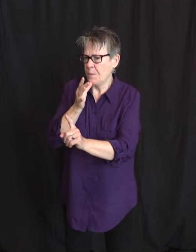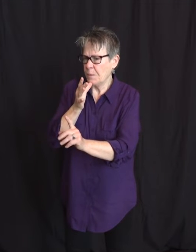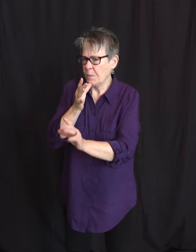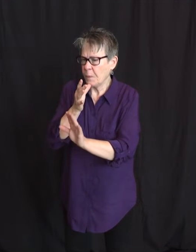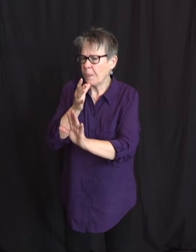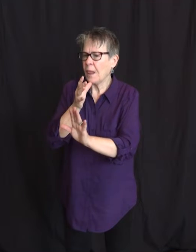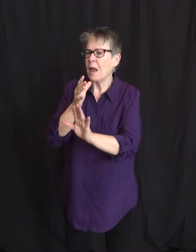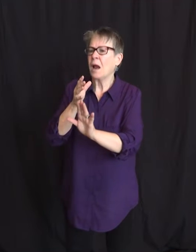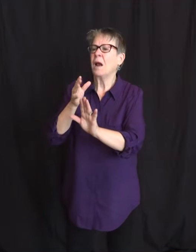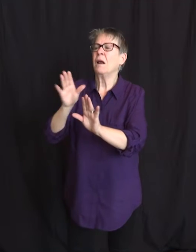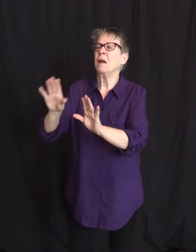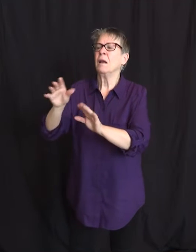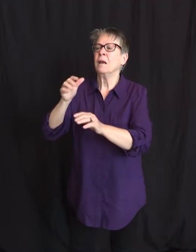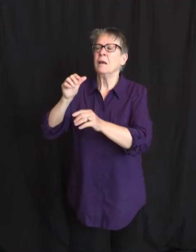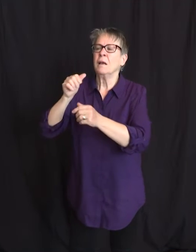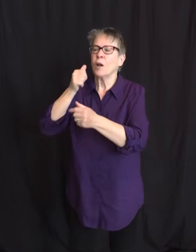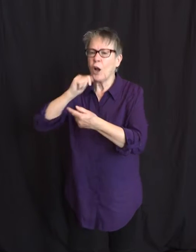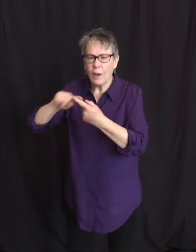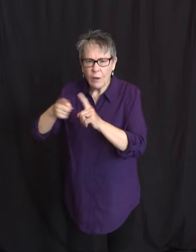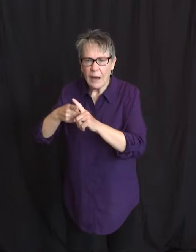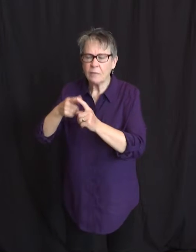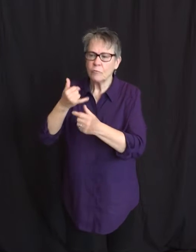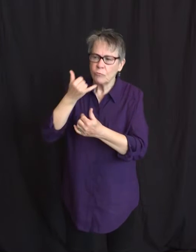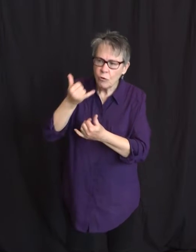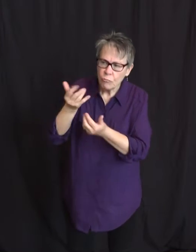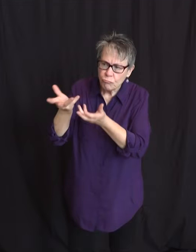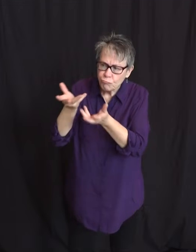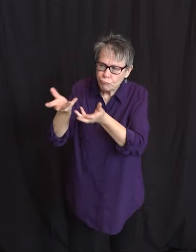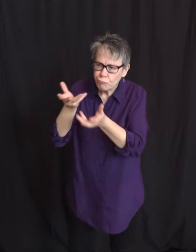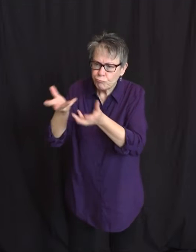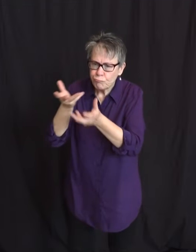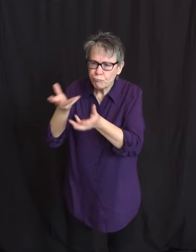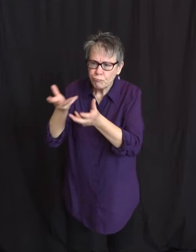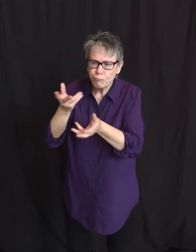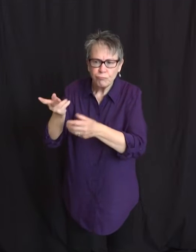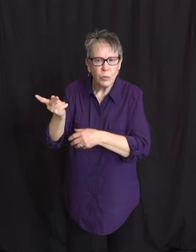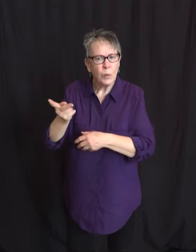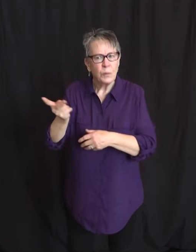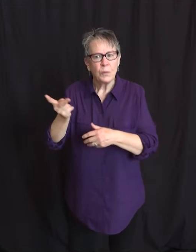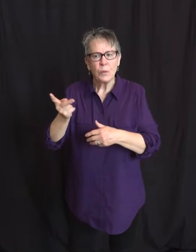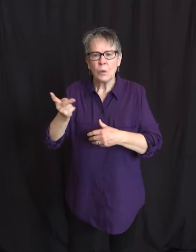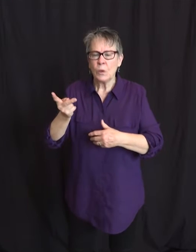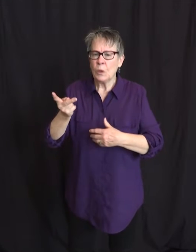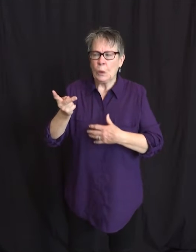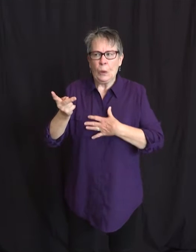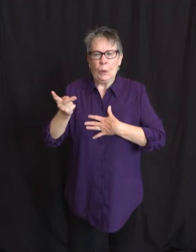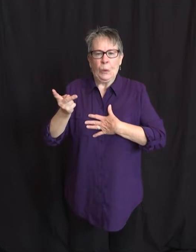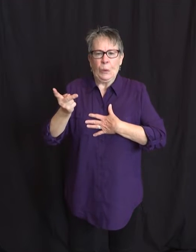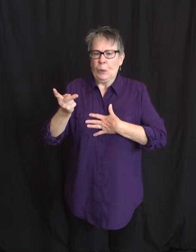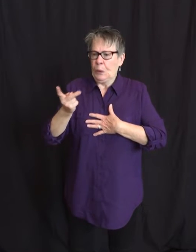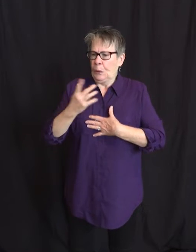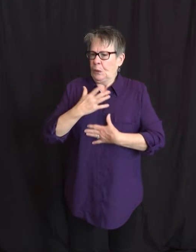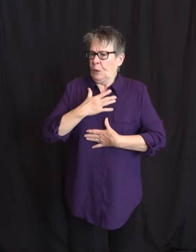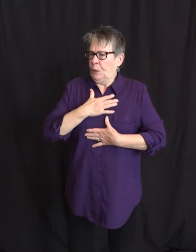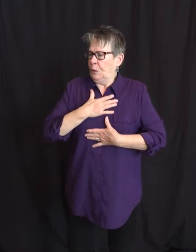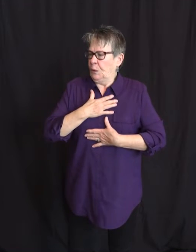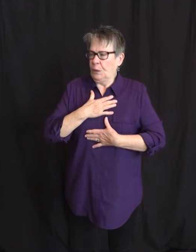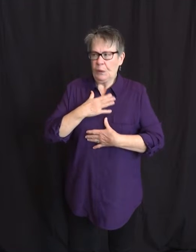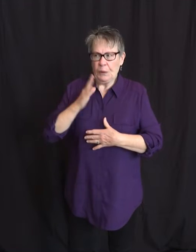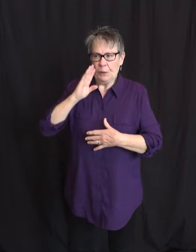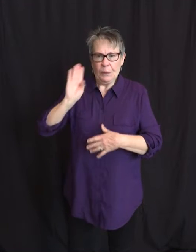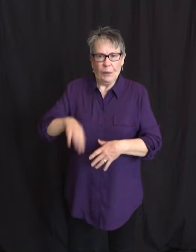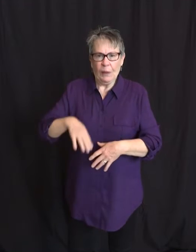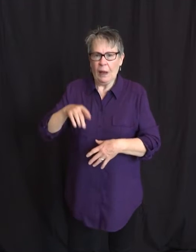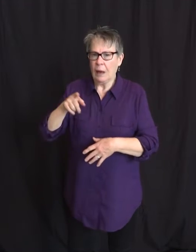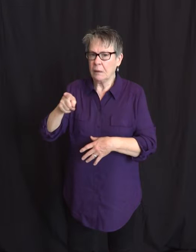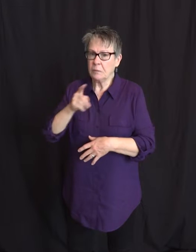jump the gun there. But any event, as you can imagine, it was a pretty traumatic, and it sounds like he's a lucky guy and a great guy. I'm going to speak to him